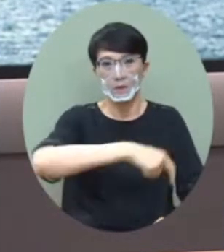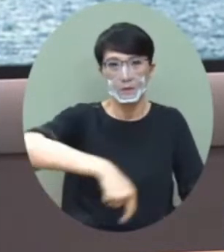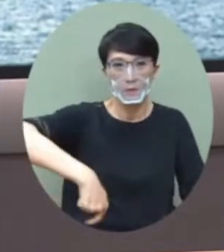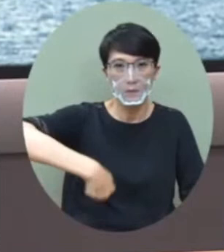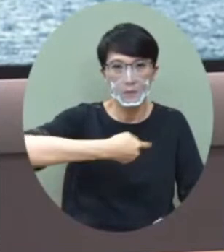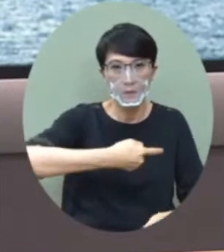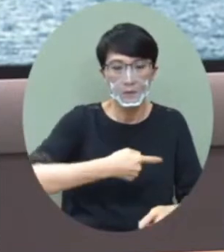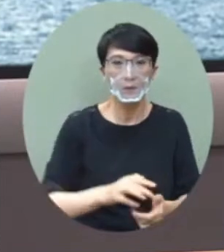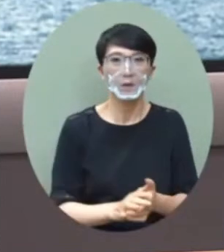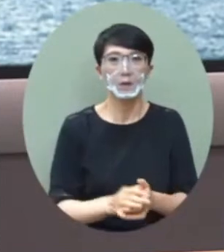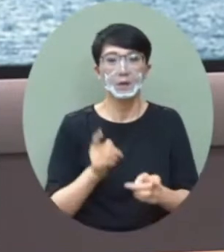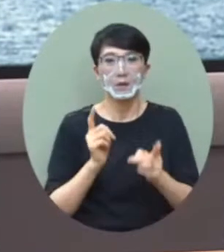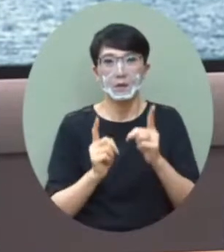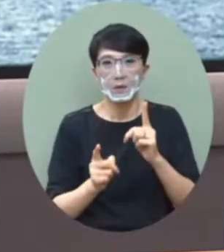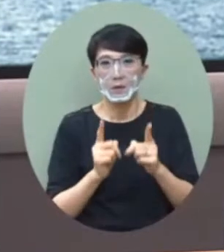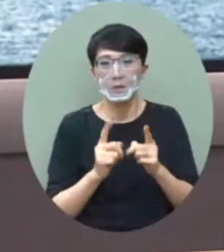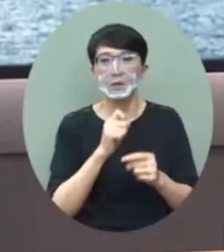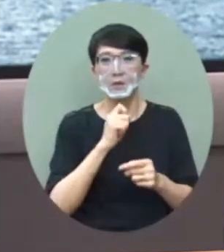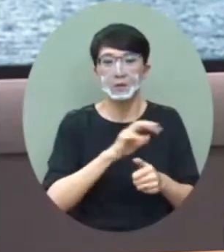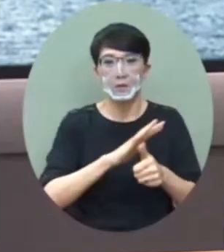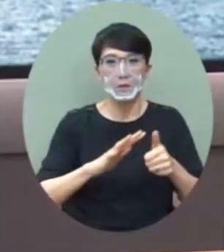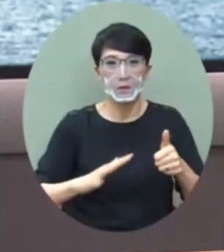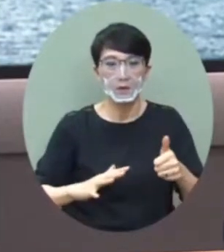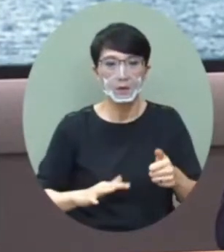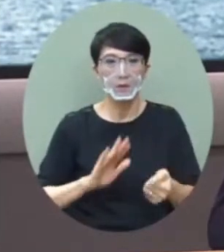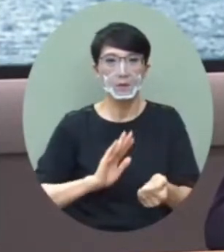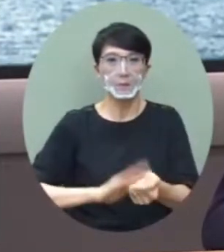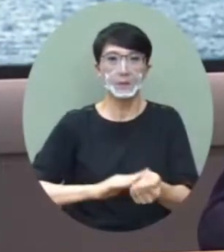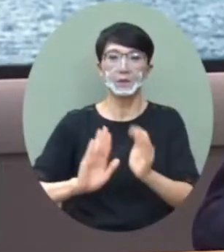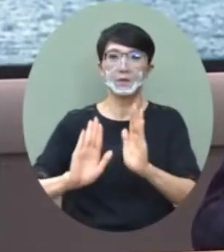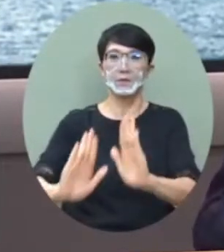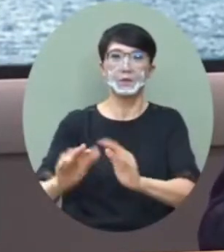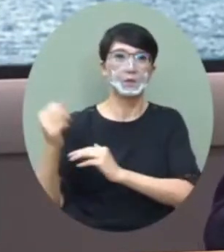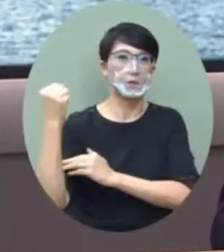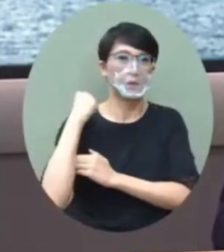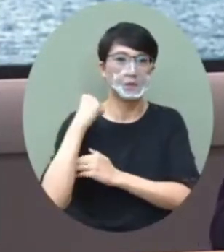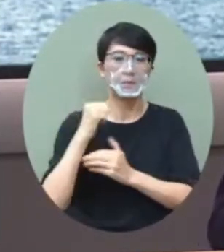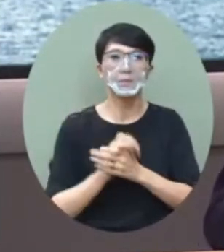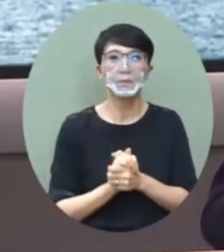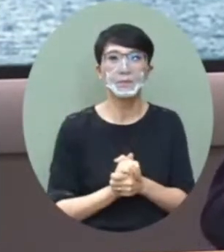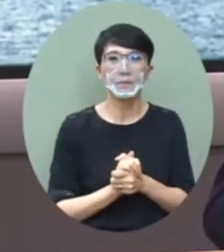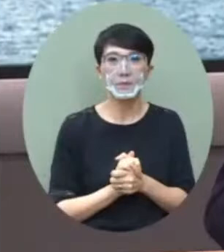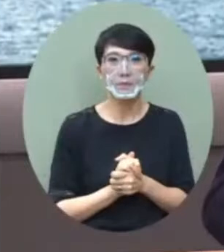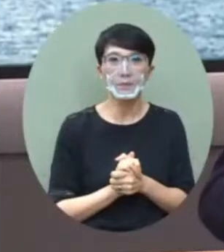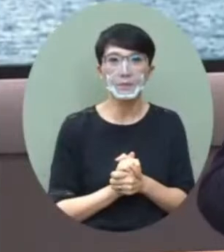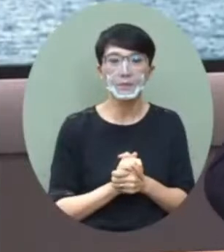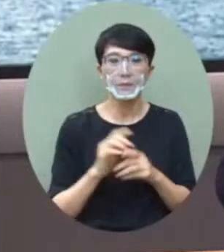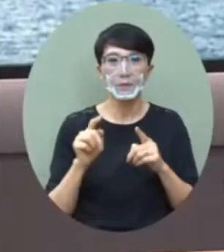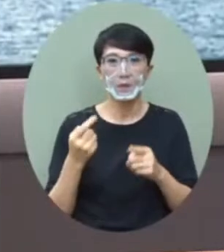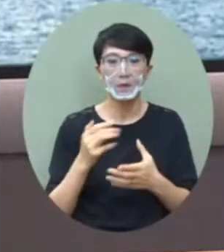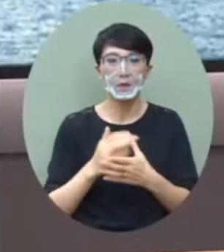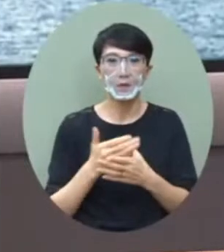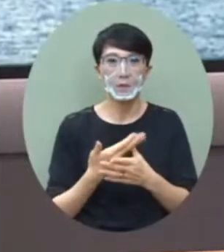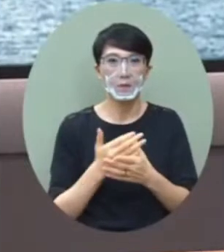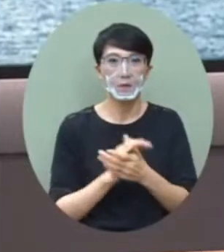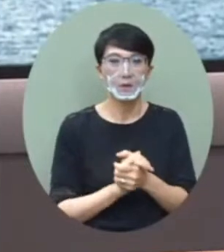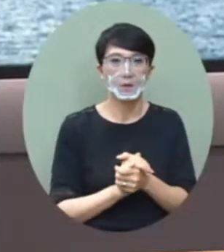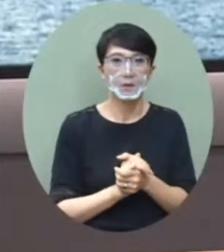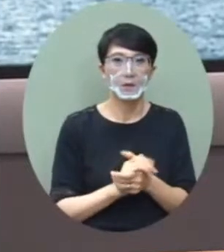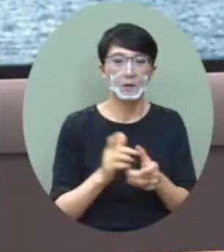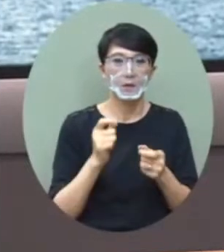the after effects of the cancer, and as such, his